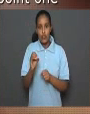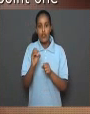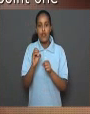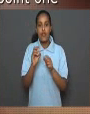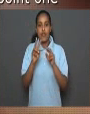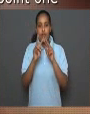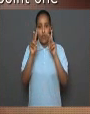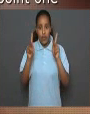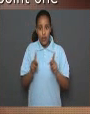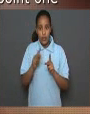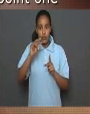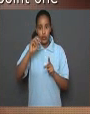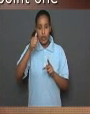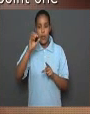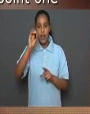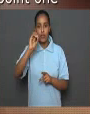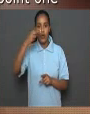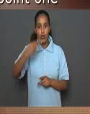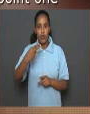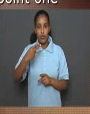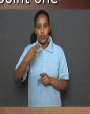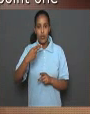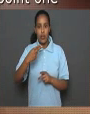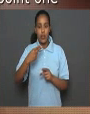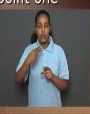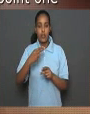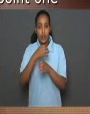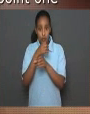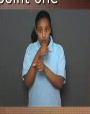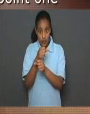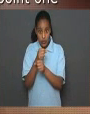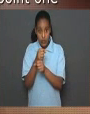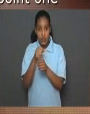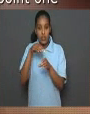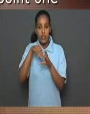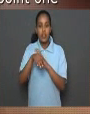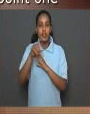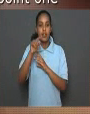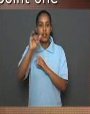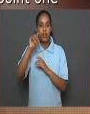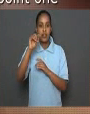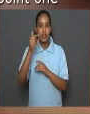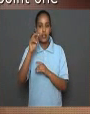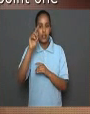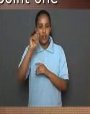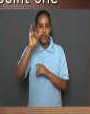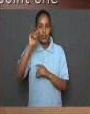of sodium hydroxide consumed in titration.